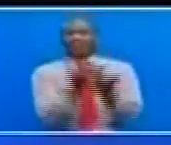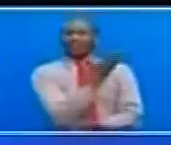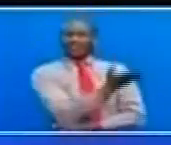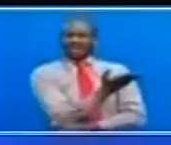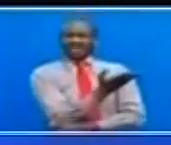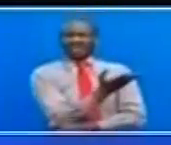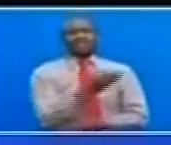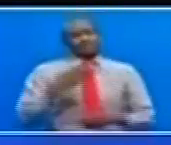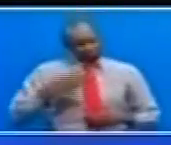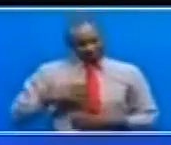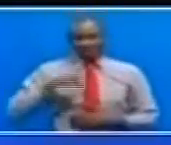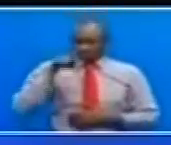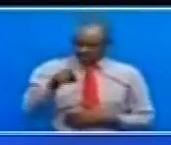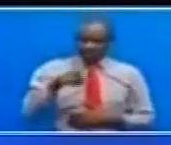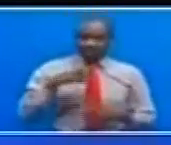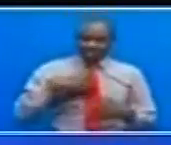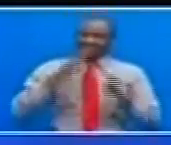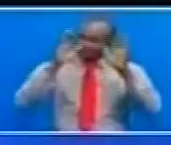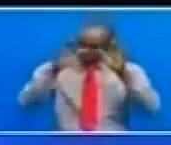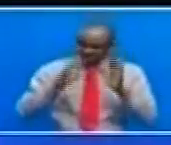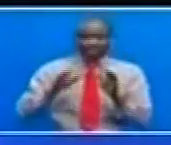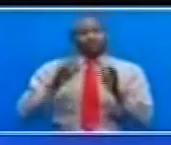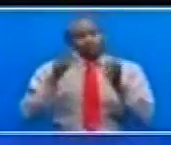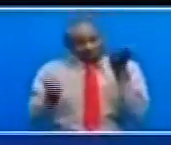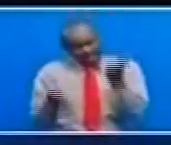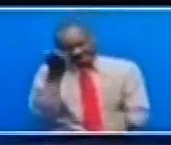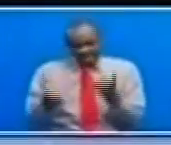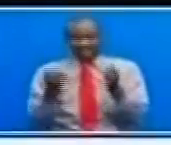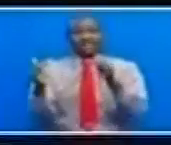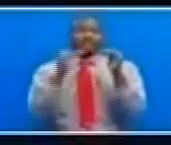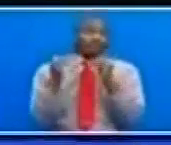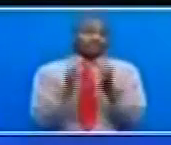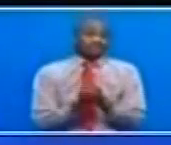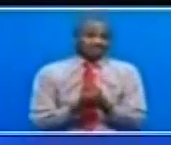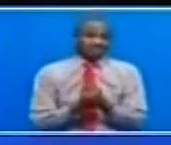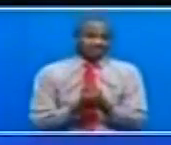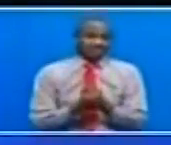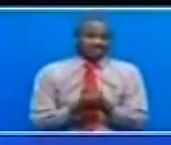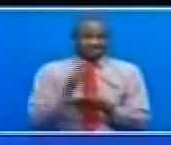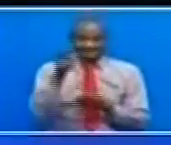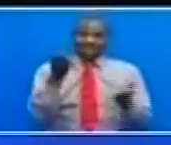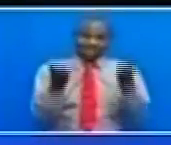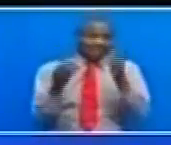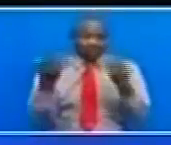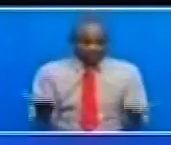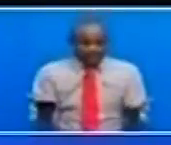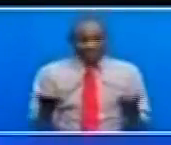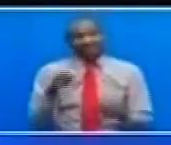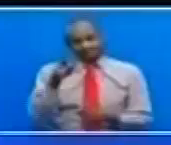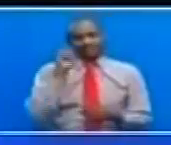the civilian oversight is always necessary to maintain balance in a democracy. And that balance has to be